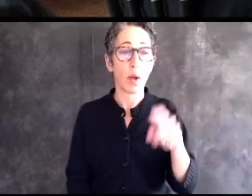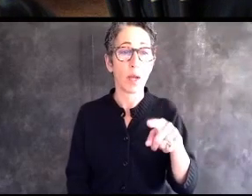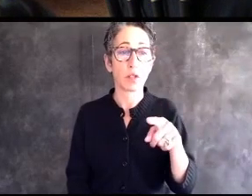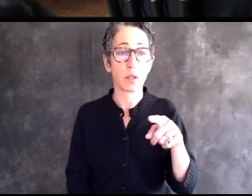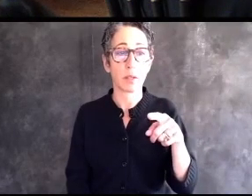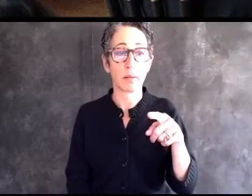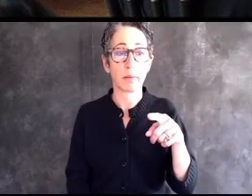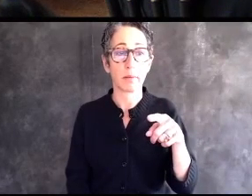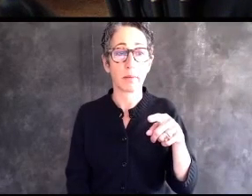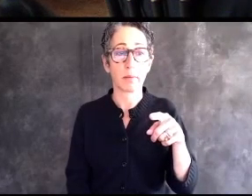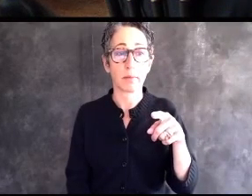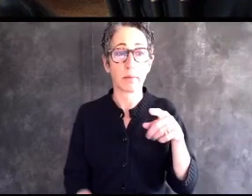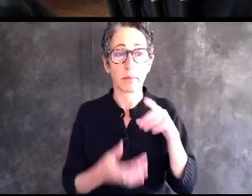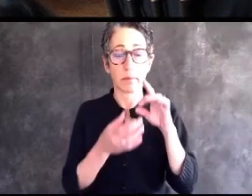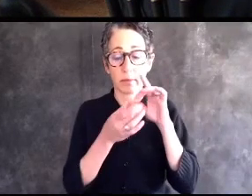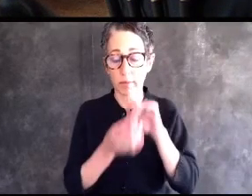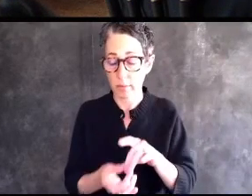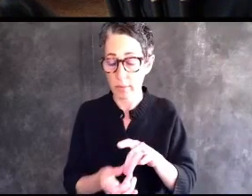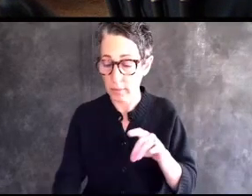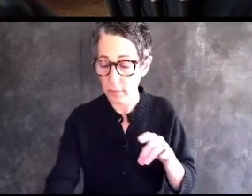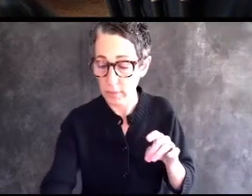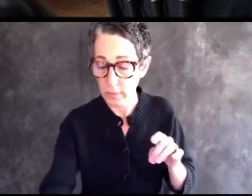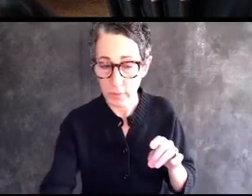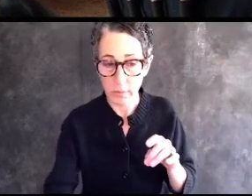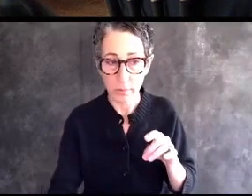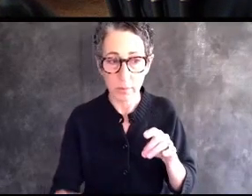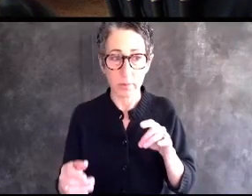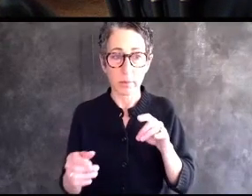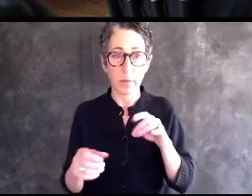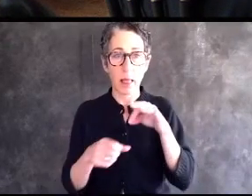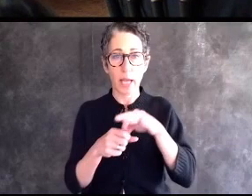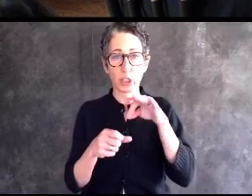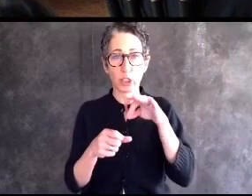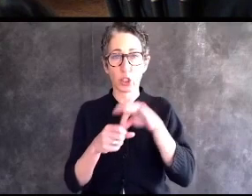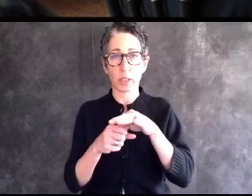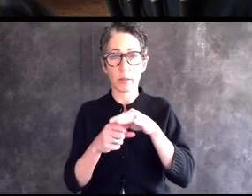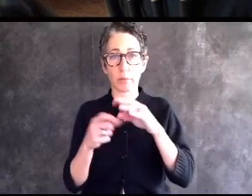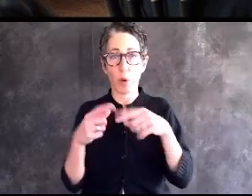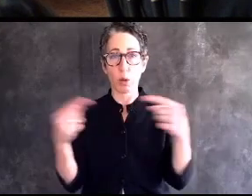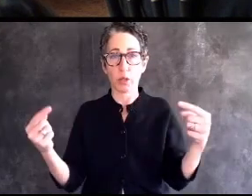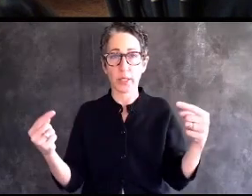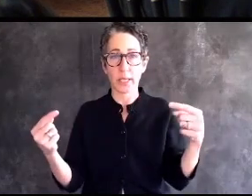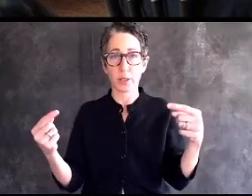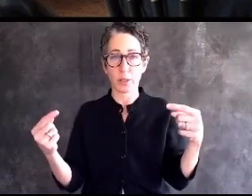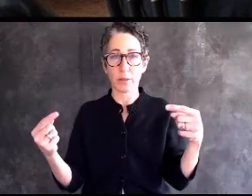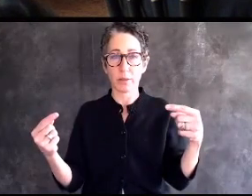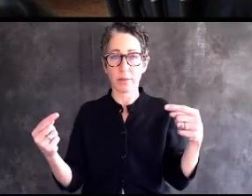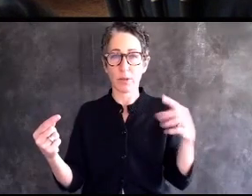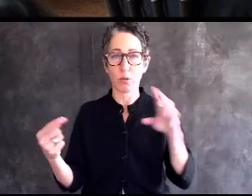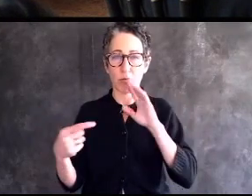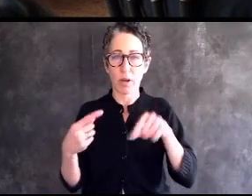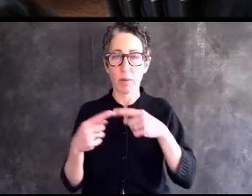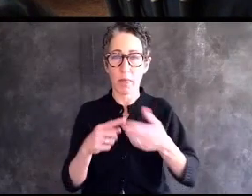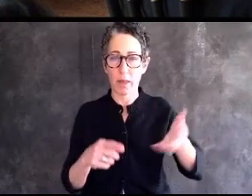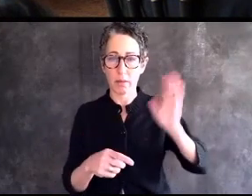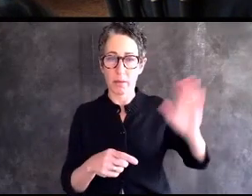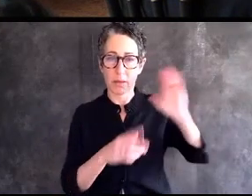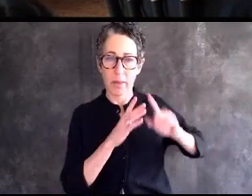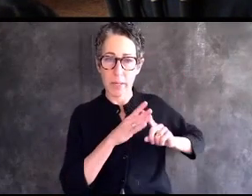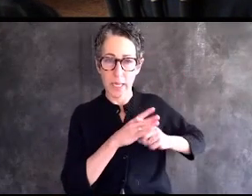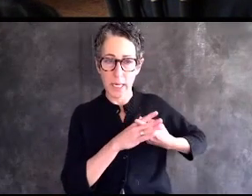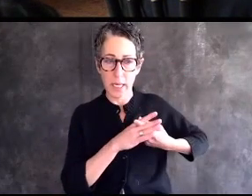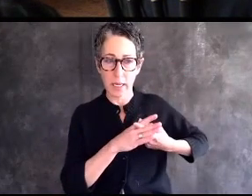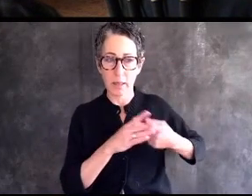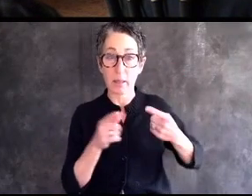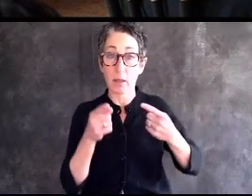on regarding the polarization and elections questions that were asked earlier. As you identified, we are in a